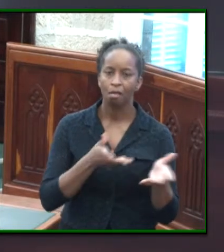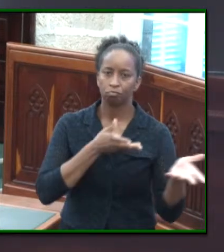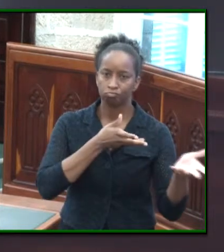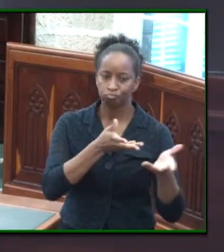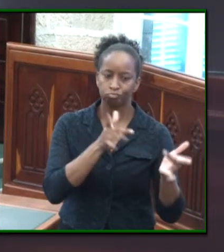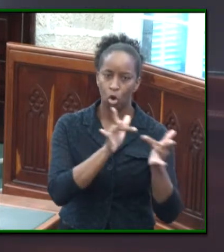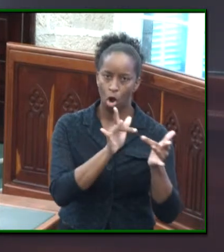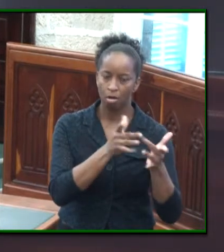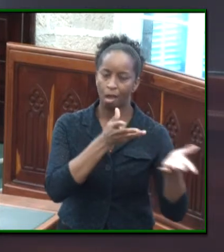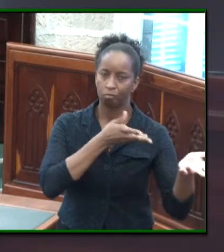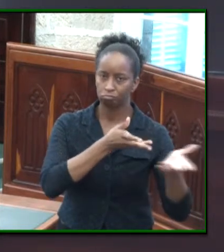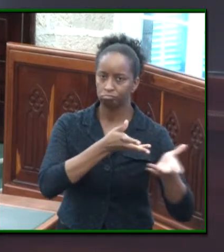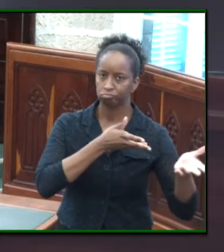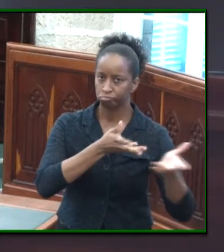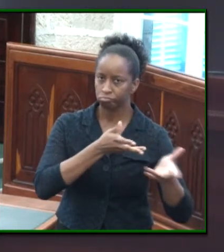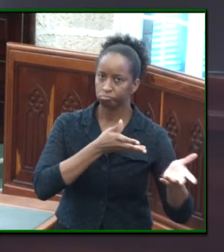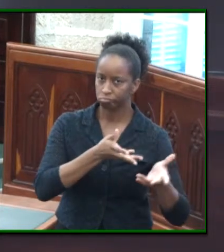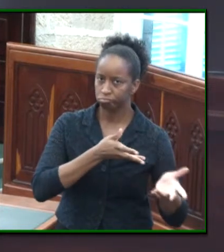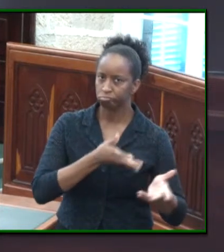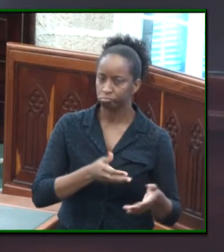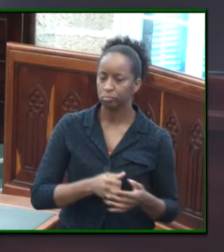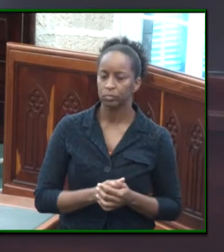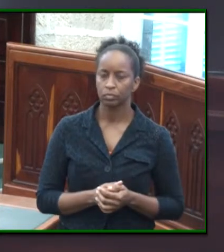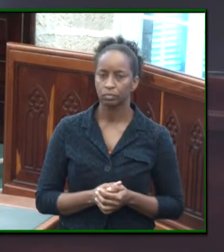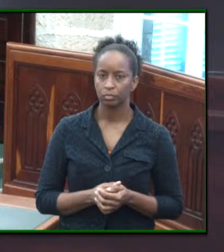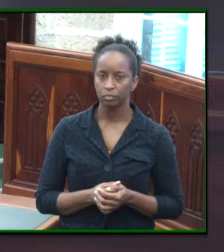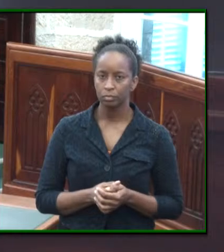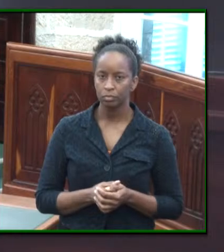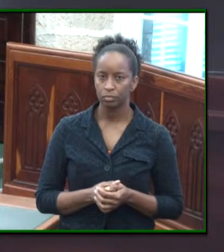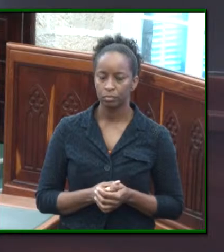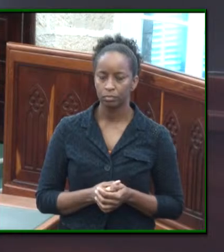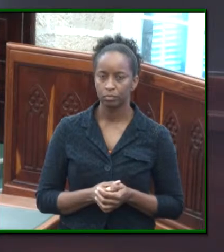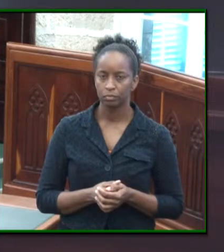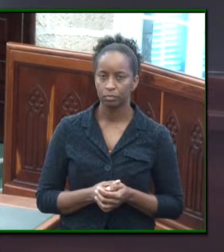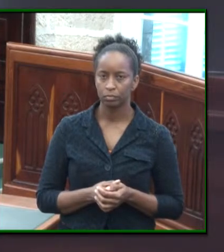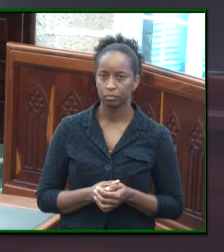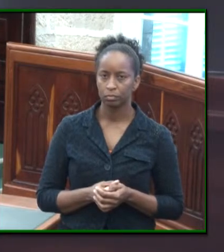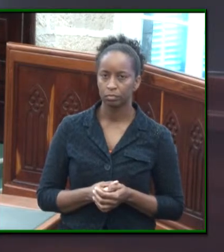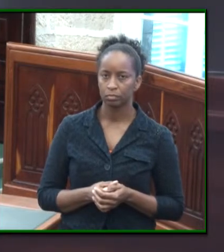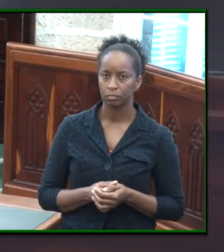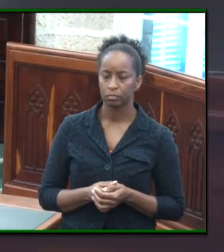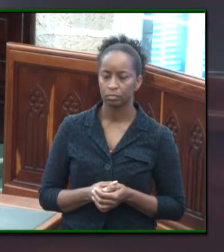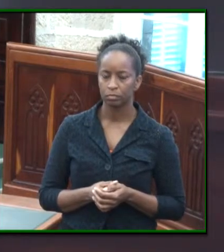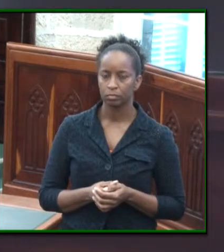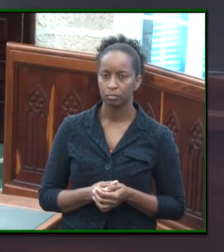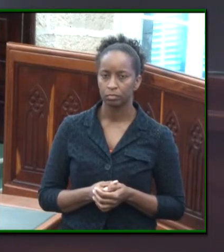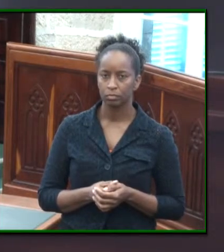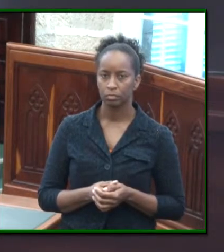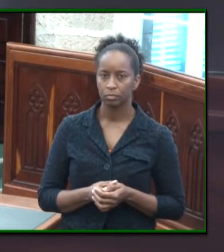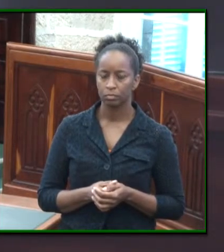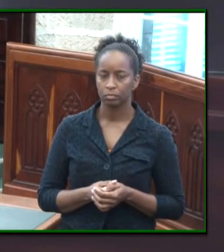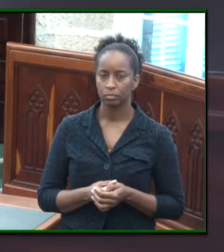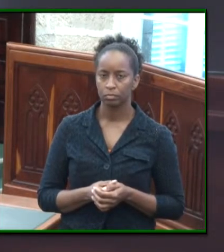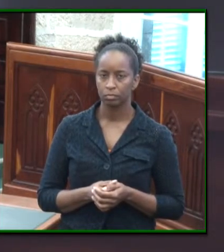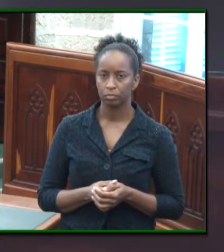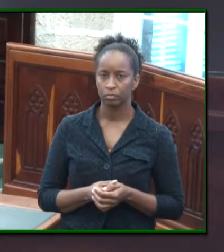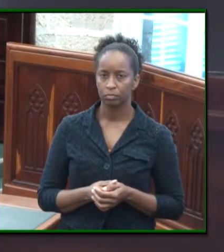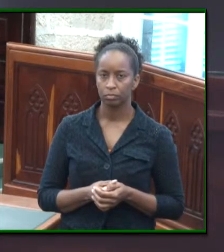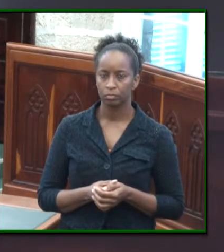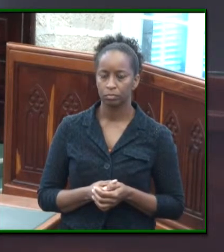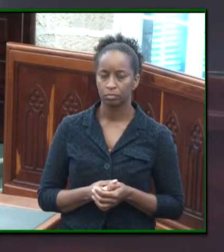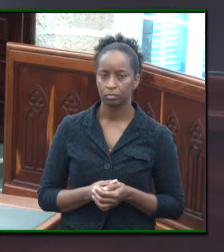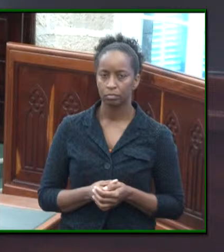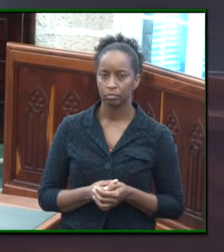And as the minister mentioned, we would work to our most best in satisfying those persons, that